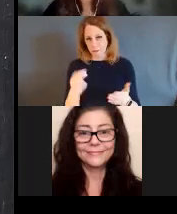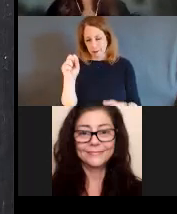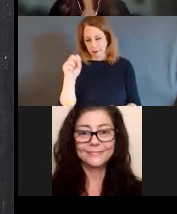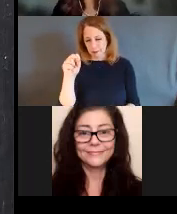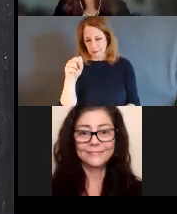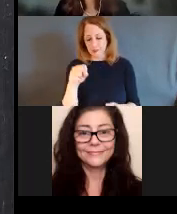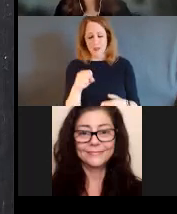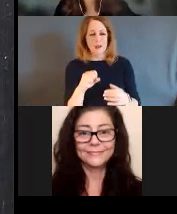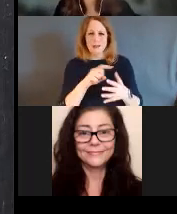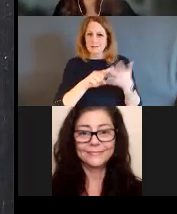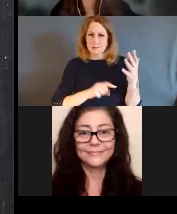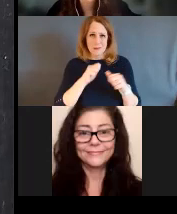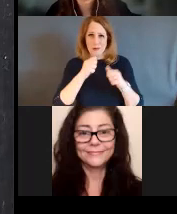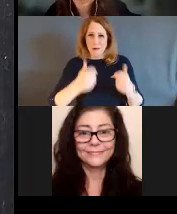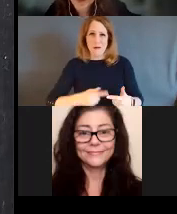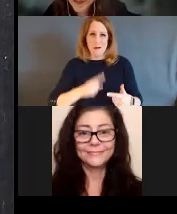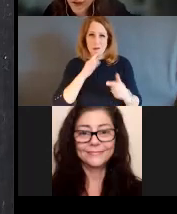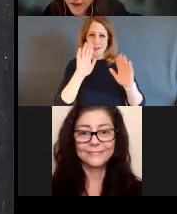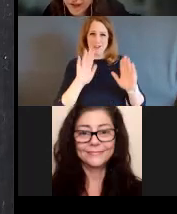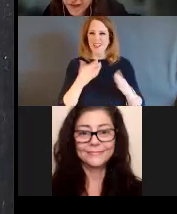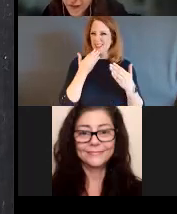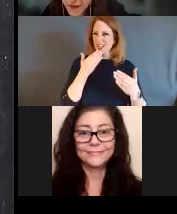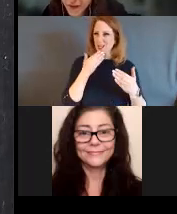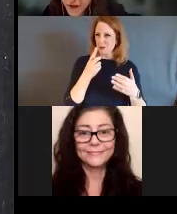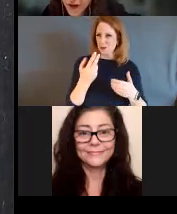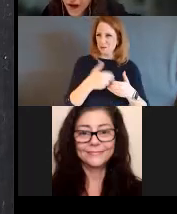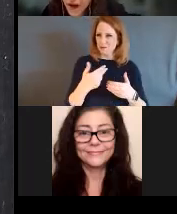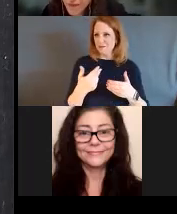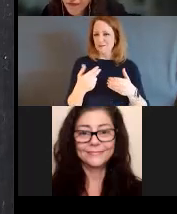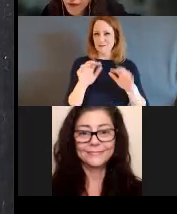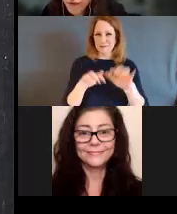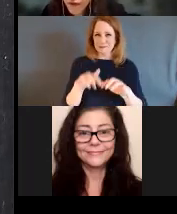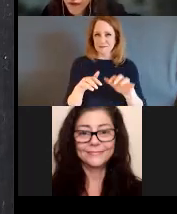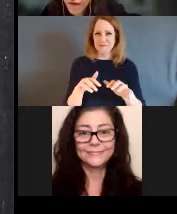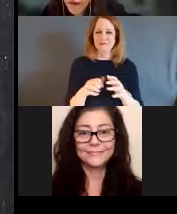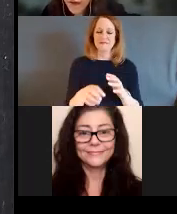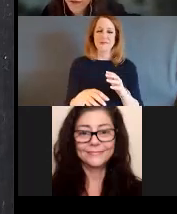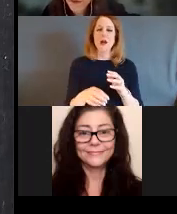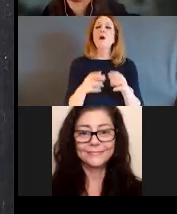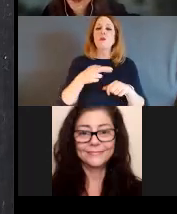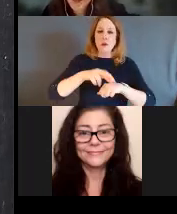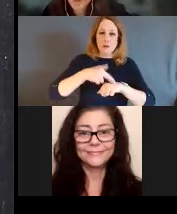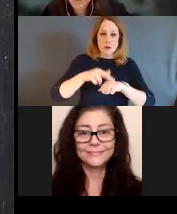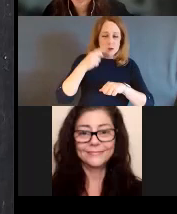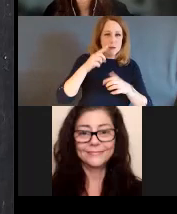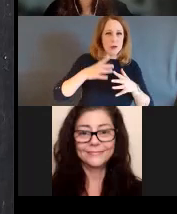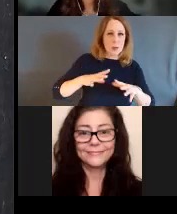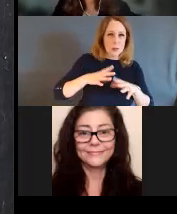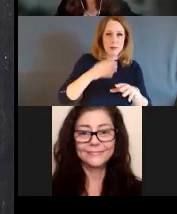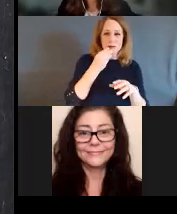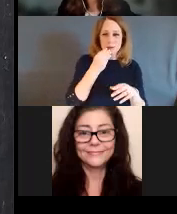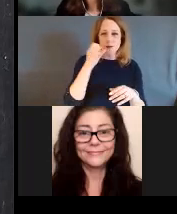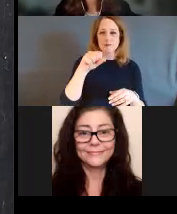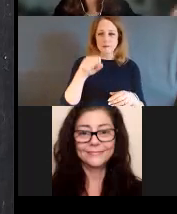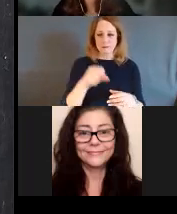Yeah, so these are all really great. Thank you so much, everyone who participated. I see another one here. Referrals for clothing and food, etc.